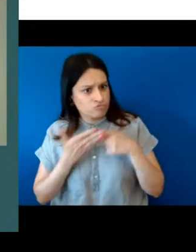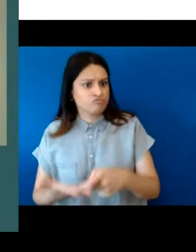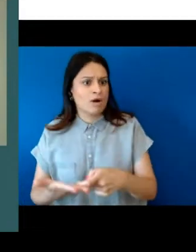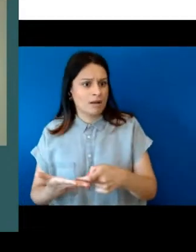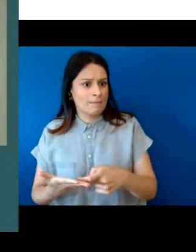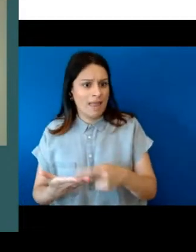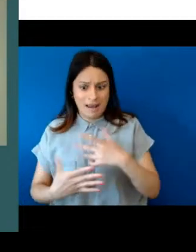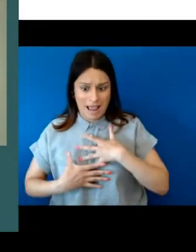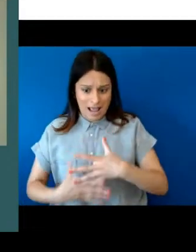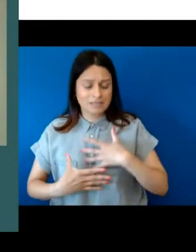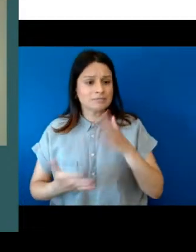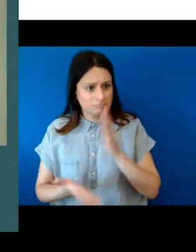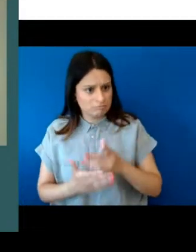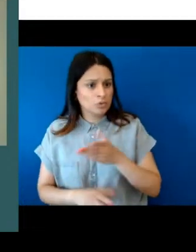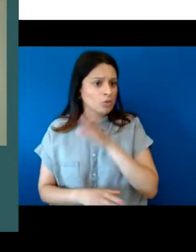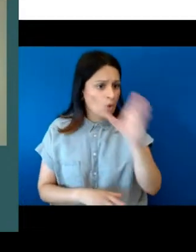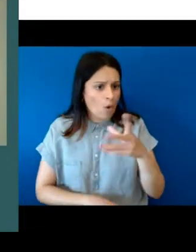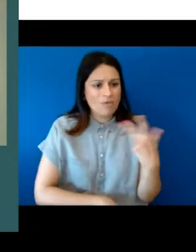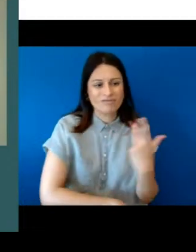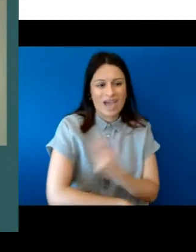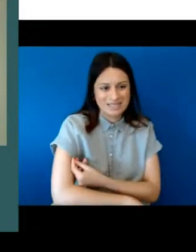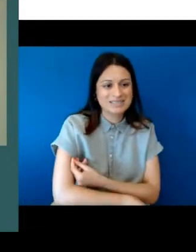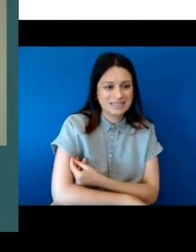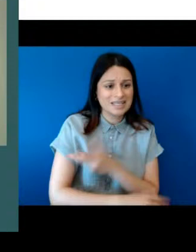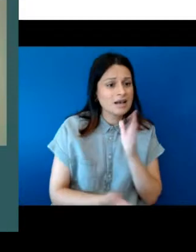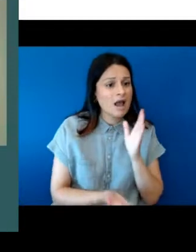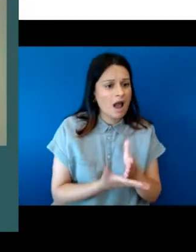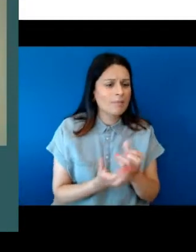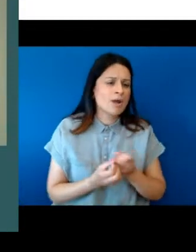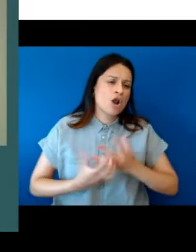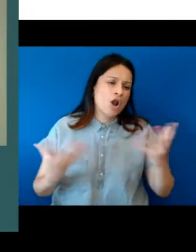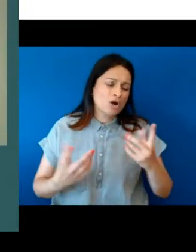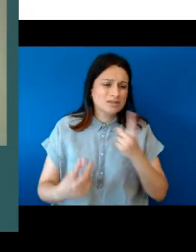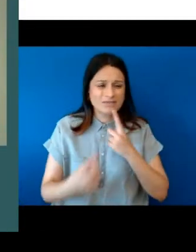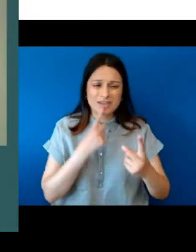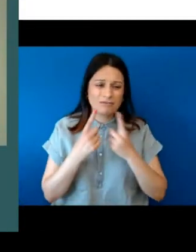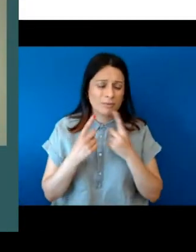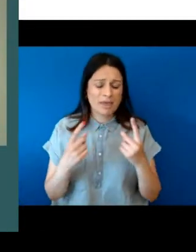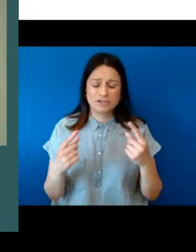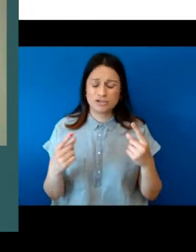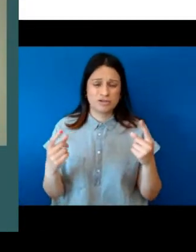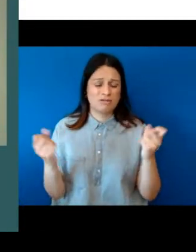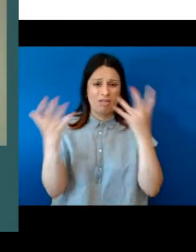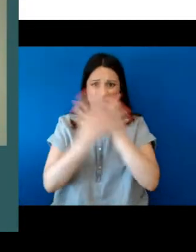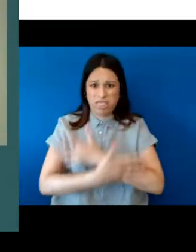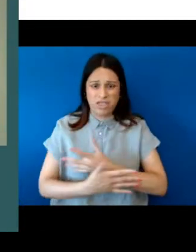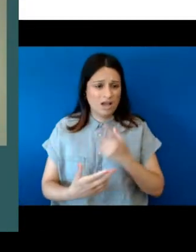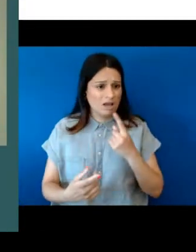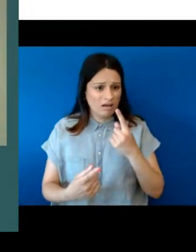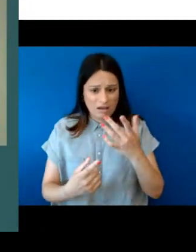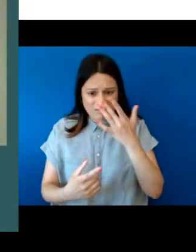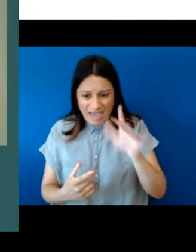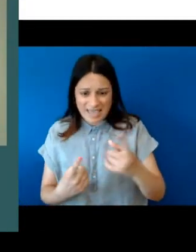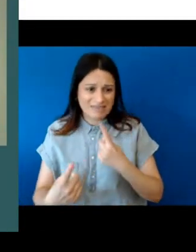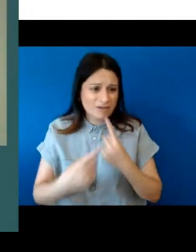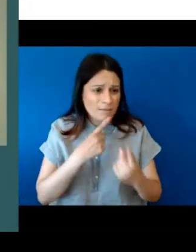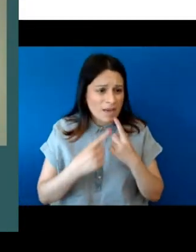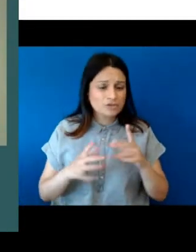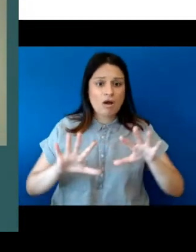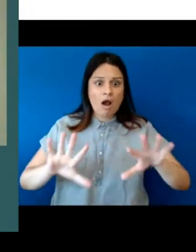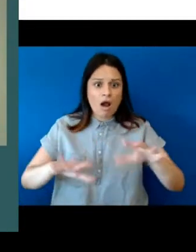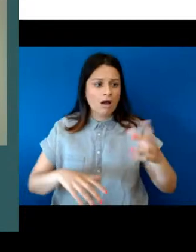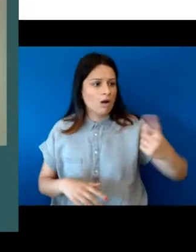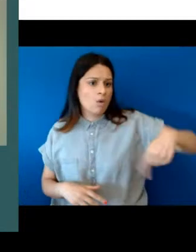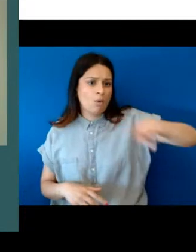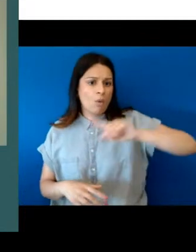There was a lot of kind of misinformation with vaccines initially where they said, everybody with asthma to get it as